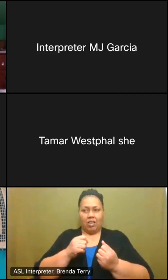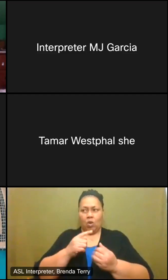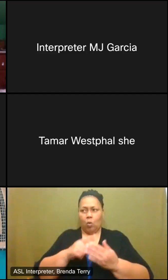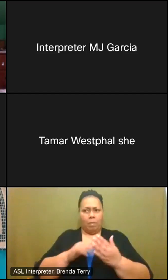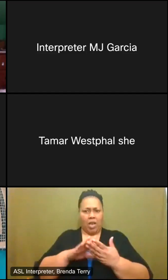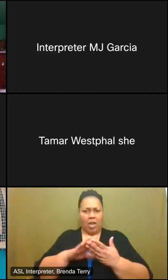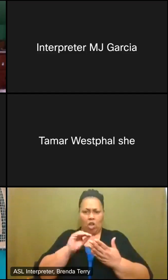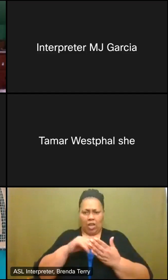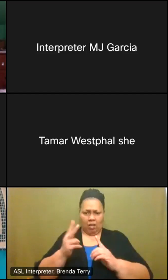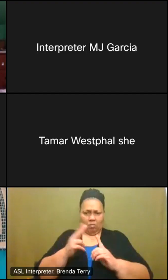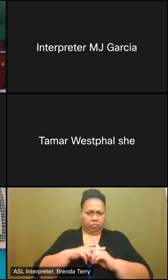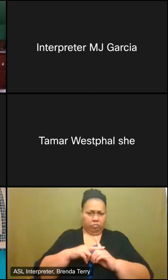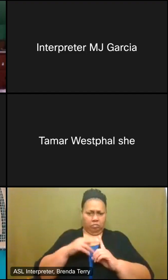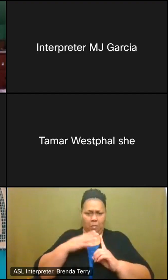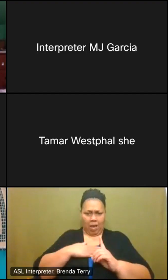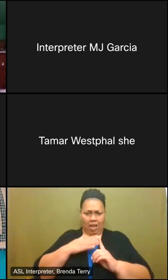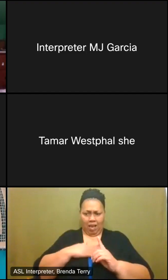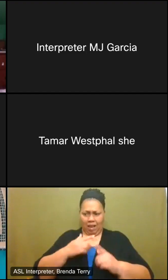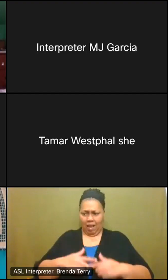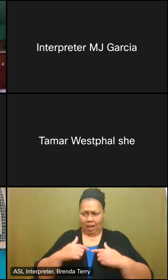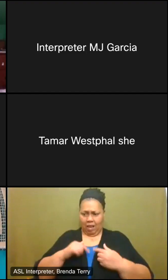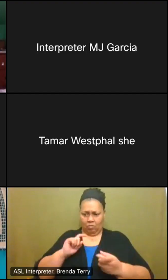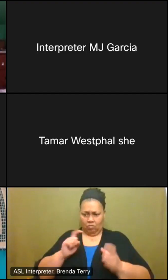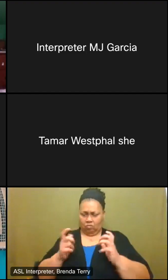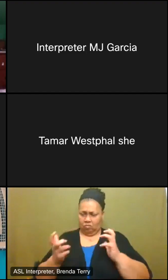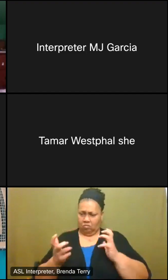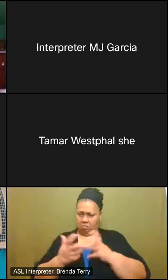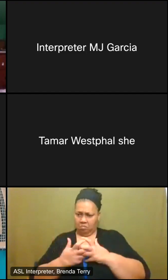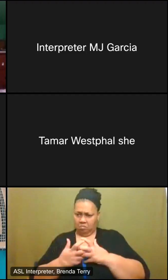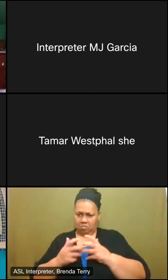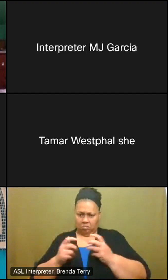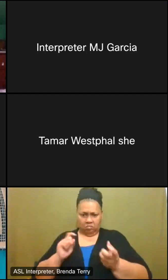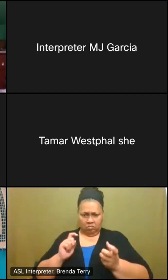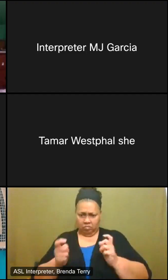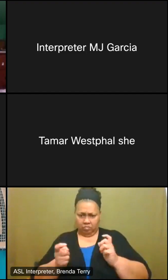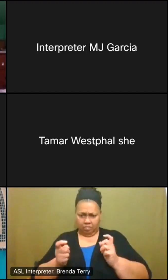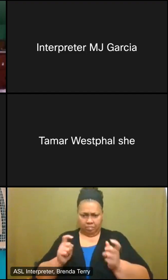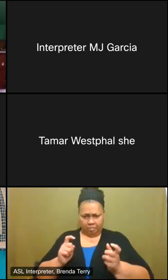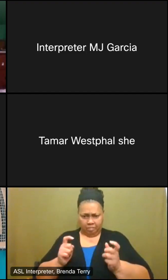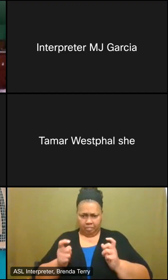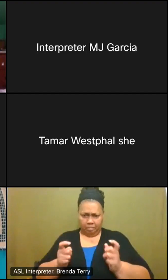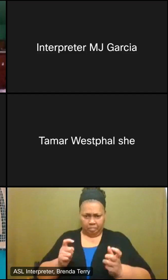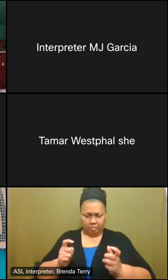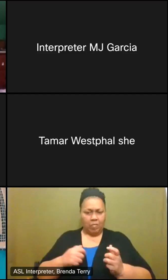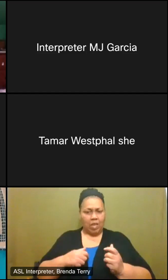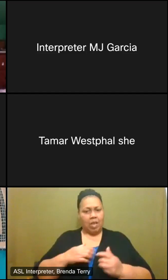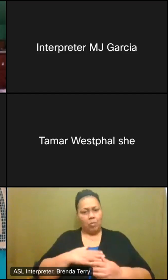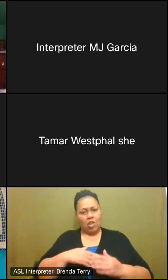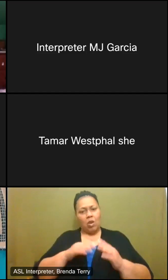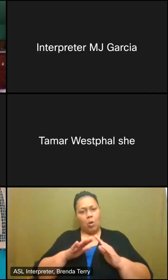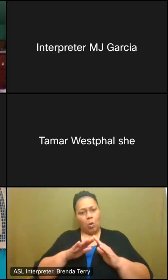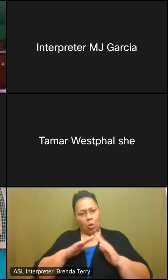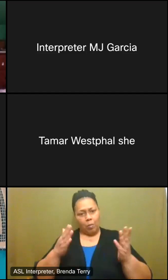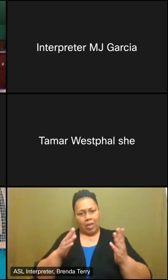and shifting and adapting like all the time. So I just really appreciated that openness. So we do have